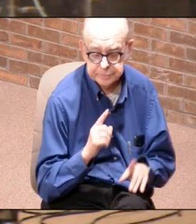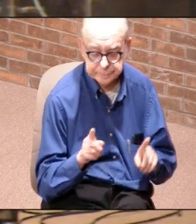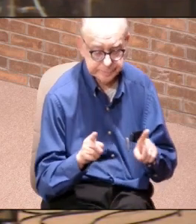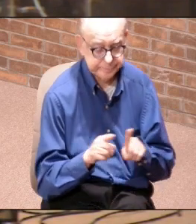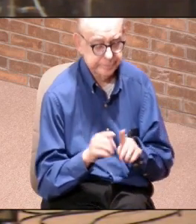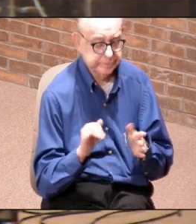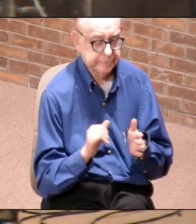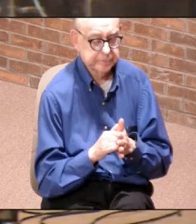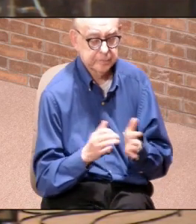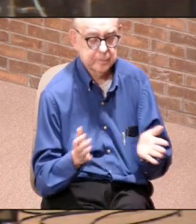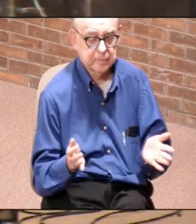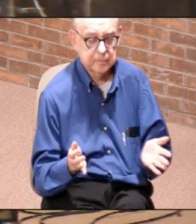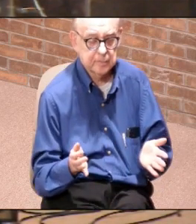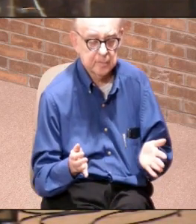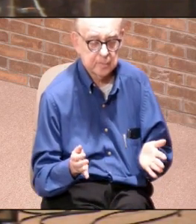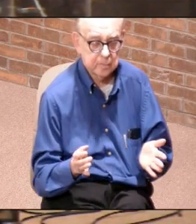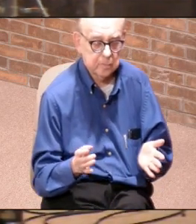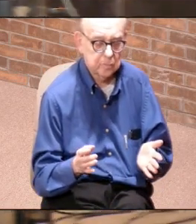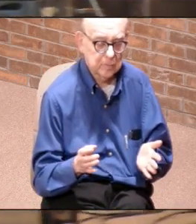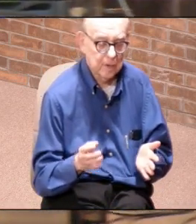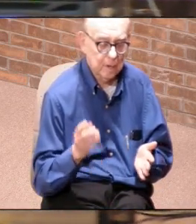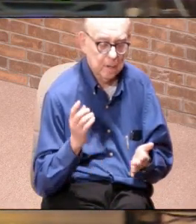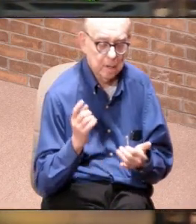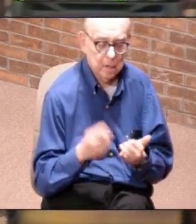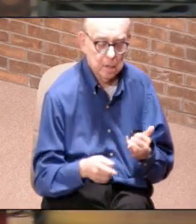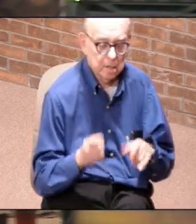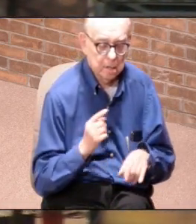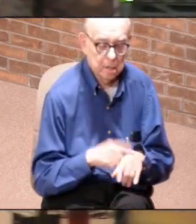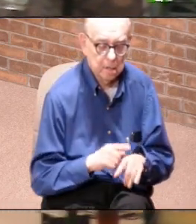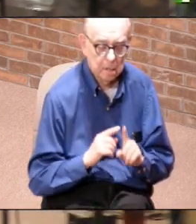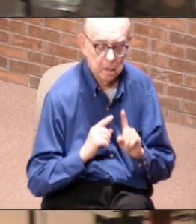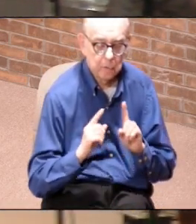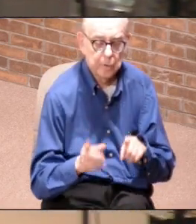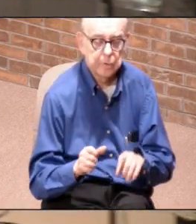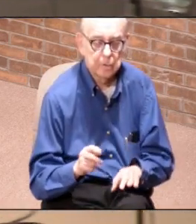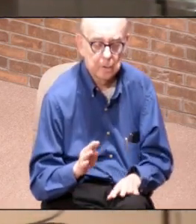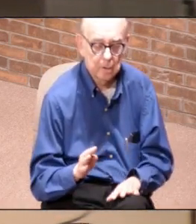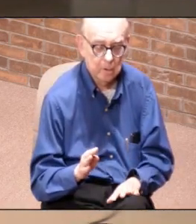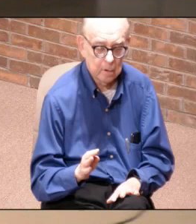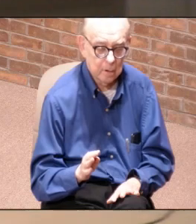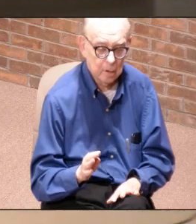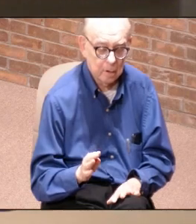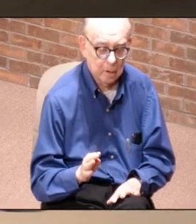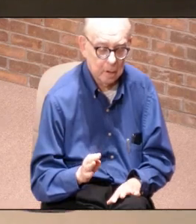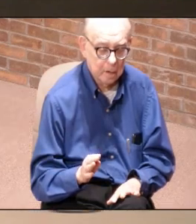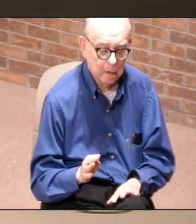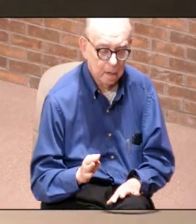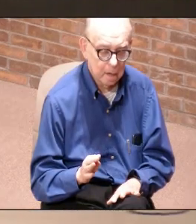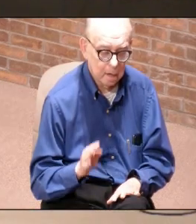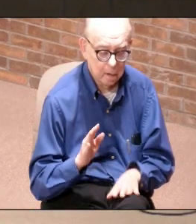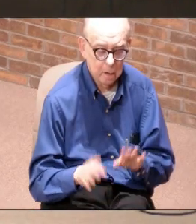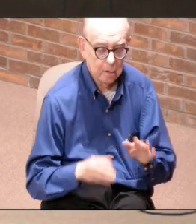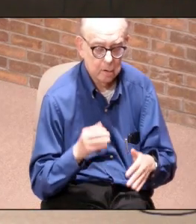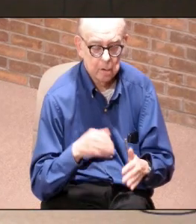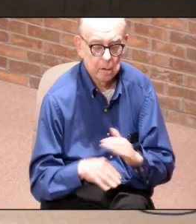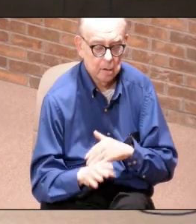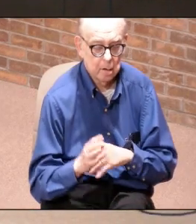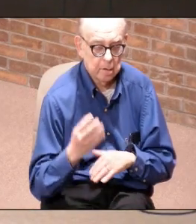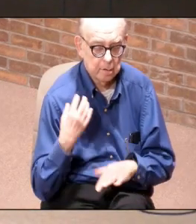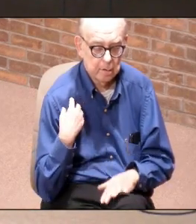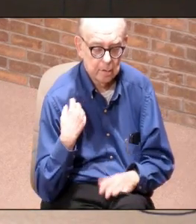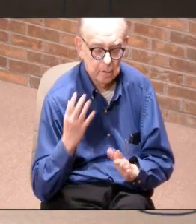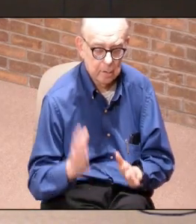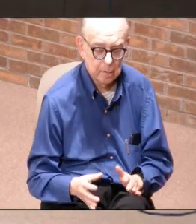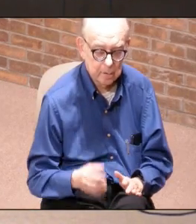like this. When's the last time that you went to your job, if you still got one, and walked into the employer